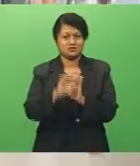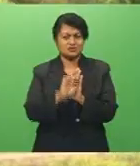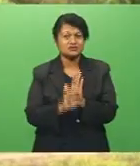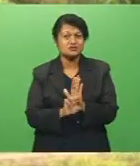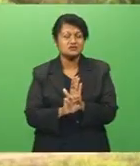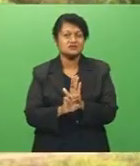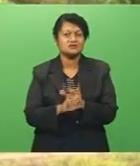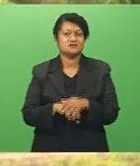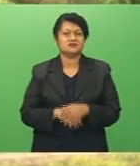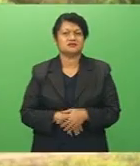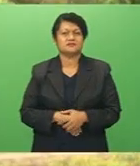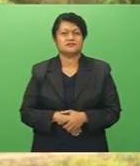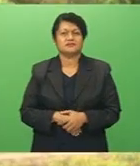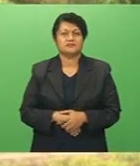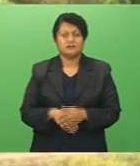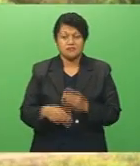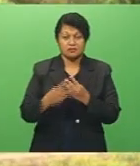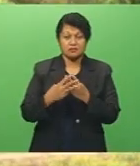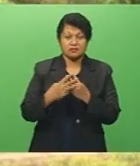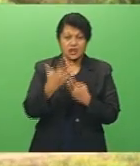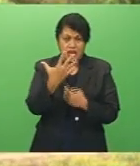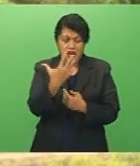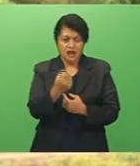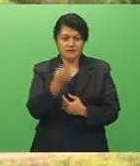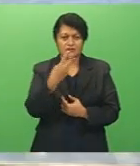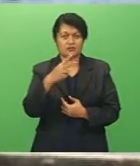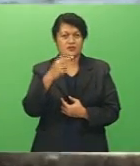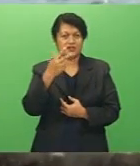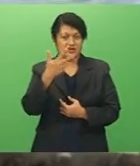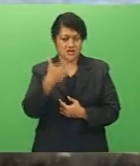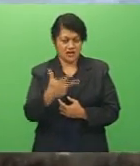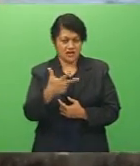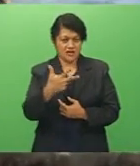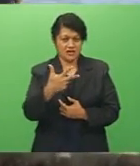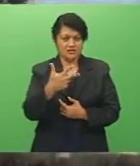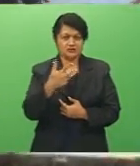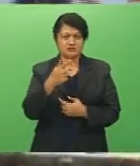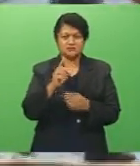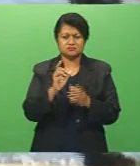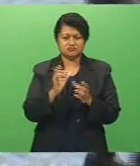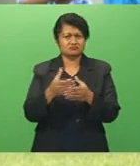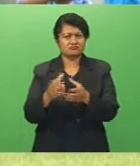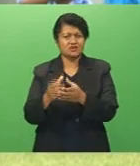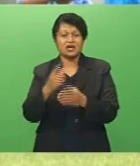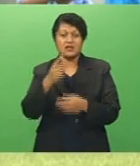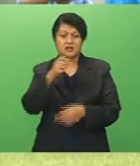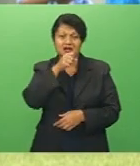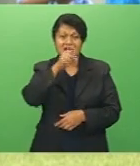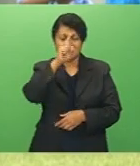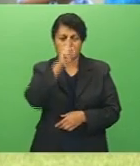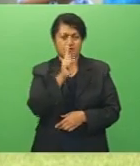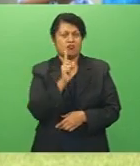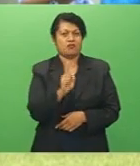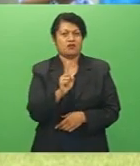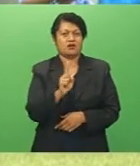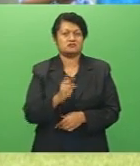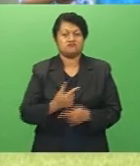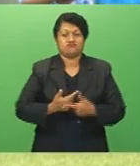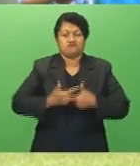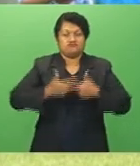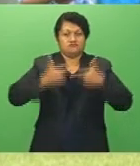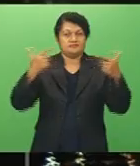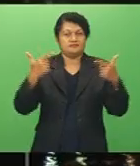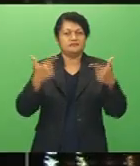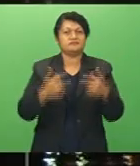Act. Sadelpa has 28 constituencies and Kandavo is one of the largest. Sainiani Boila,